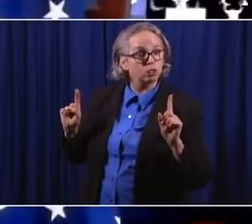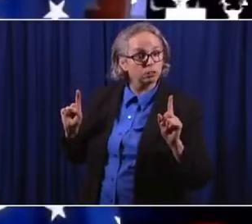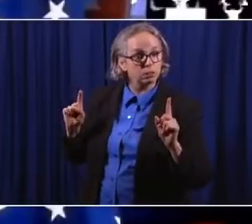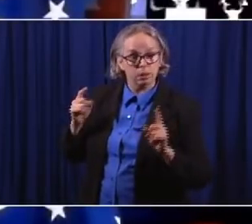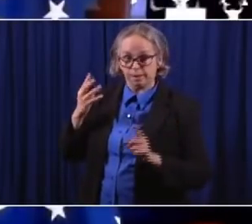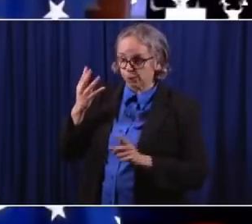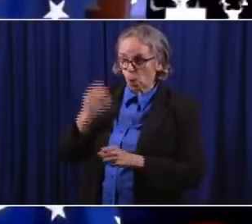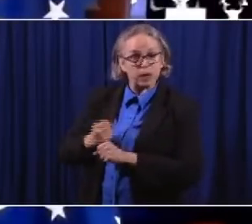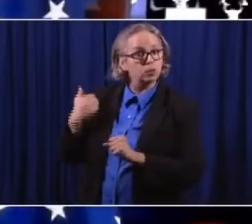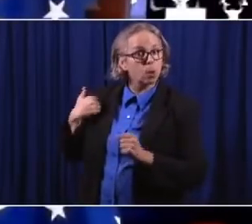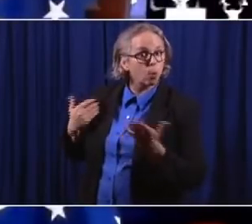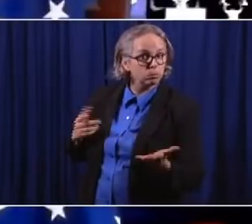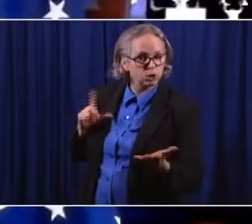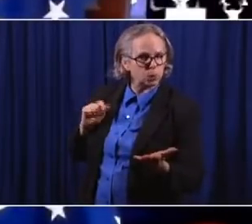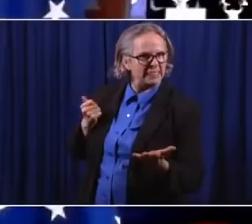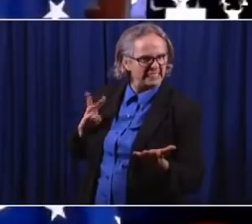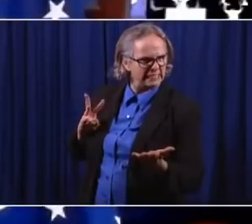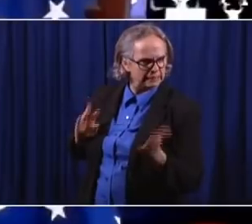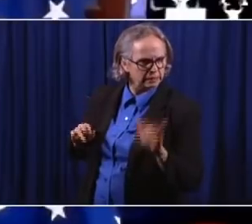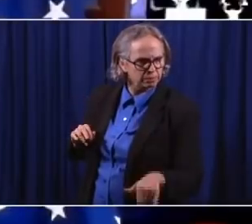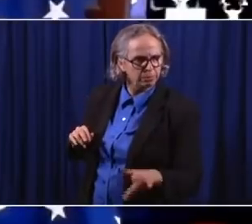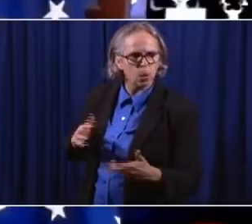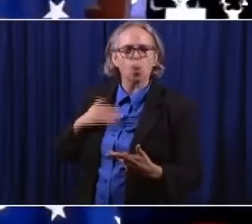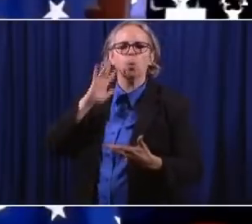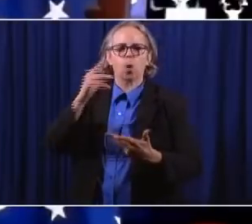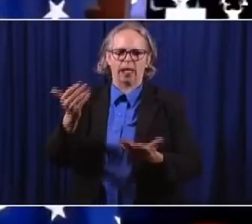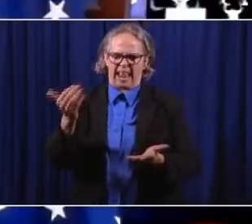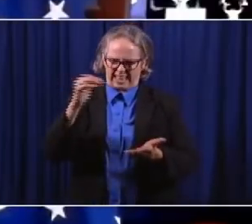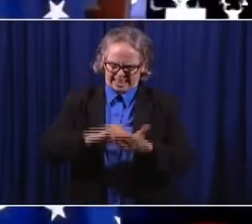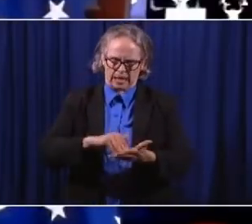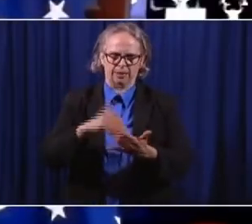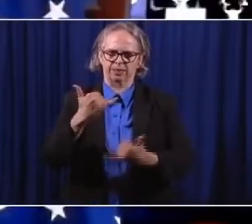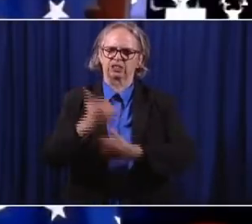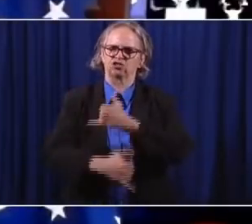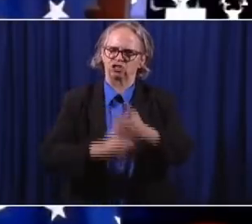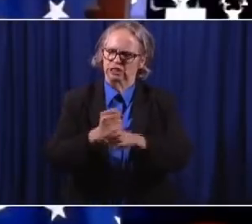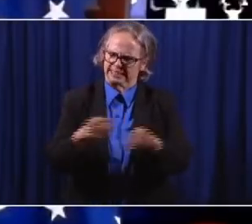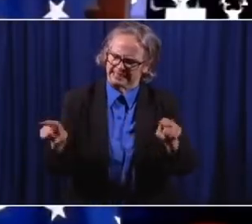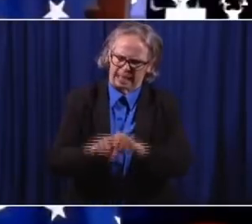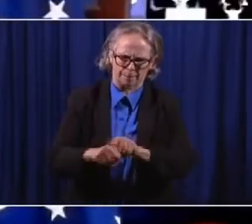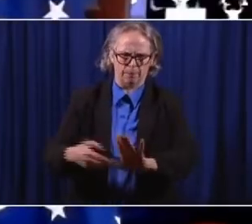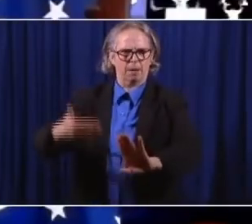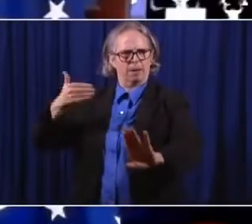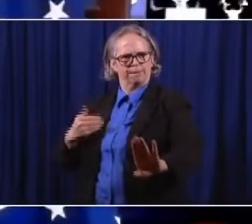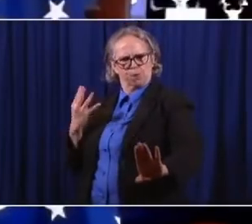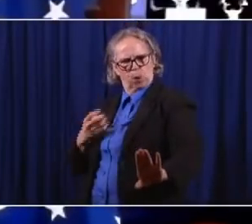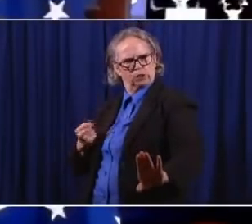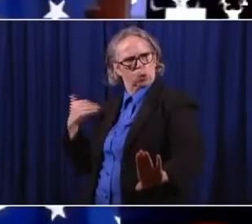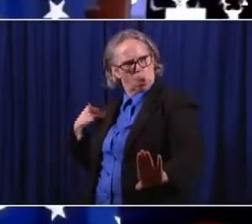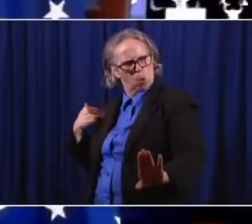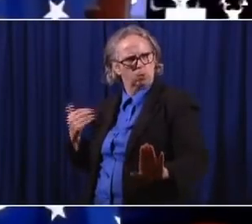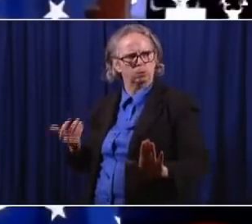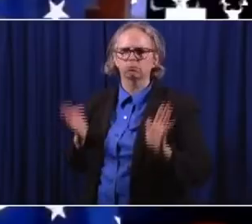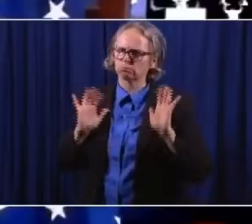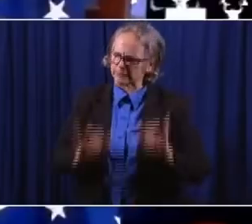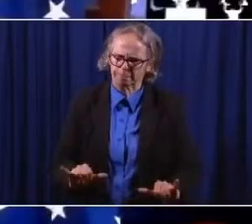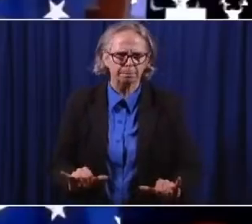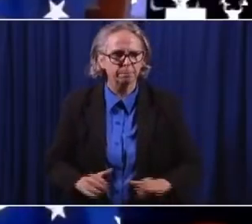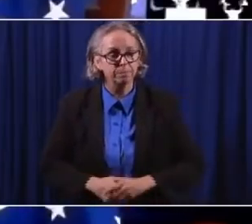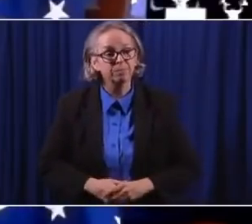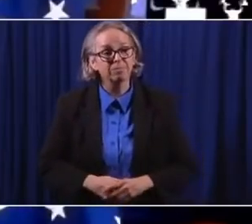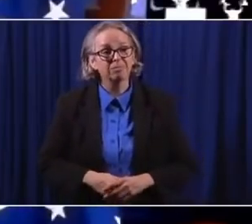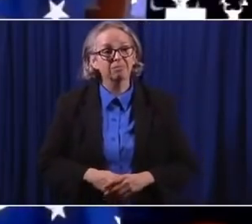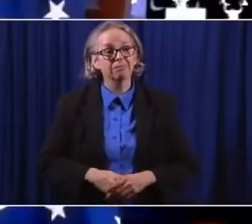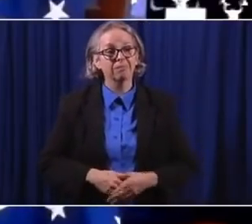previous election. It will work well in this election because, as I mentioned earlier, it's a